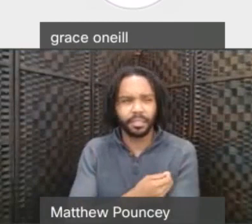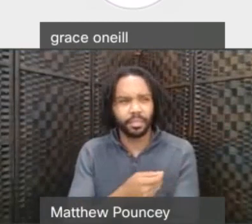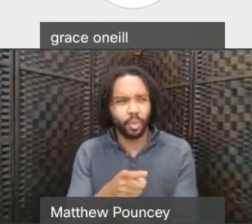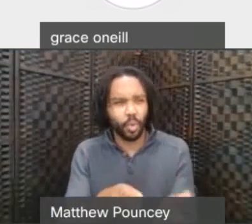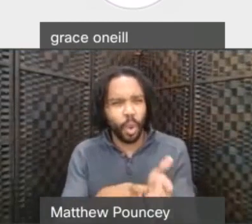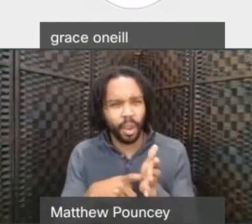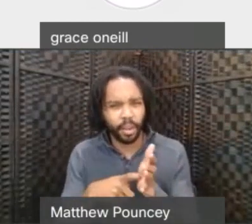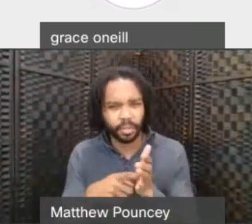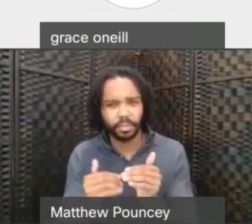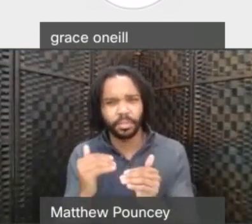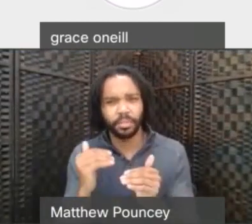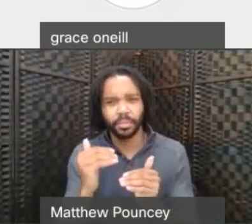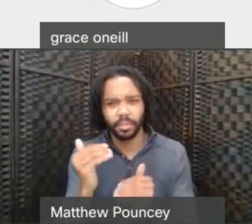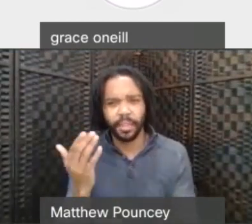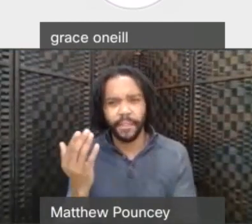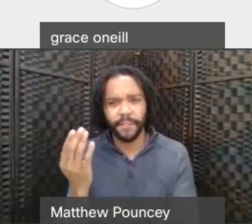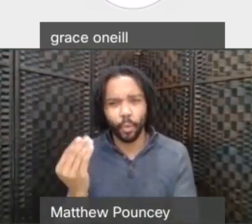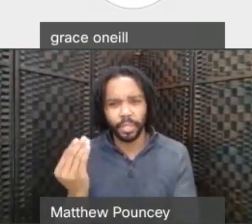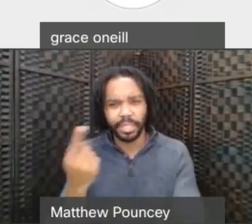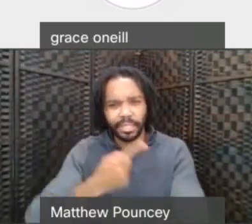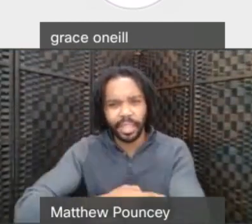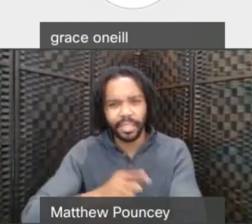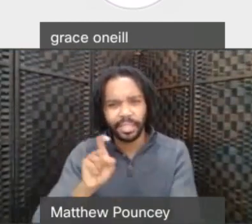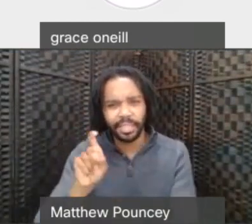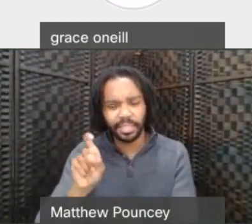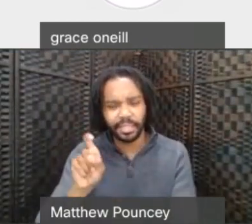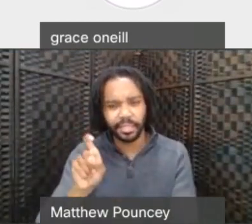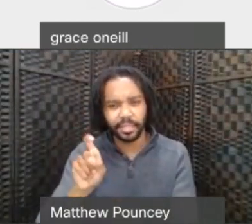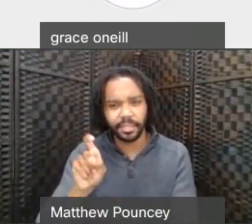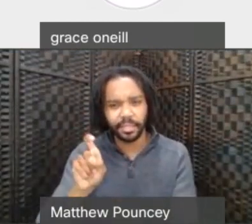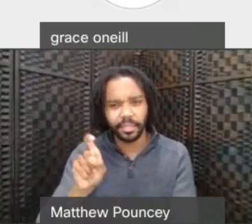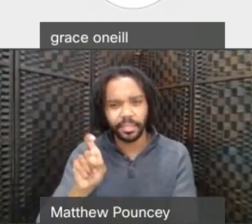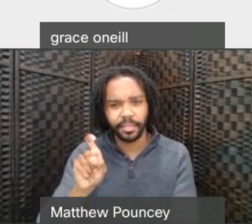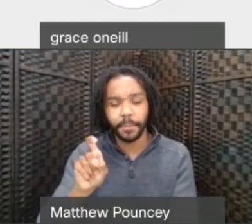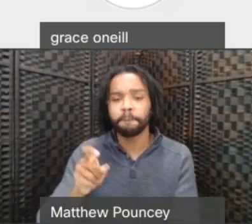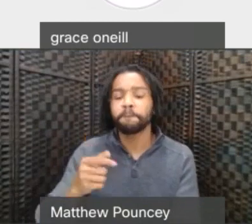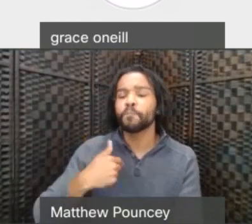I believe the 14 days we're referring to is, so vaccinated people,